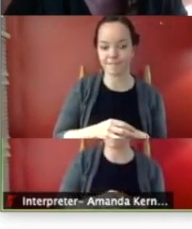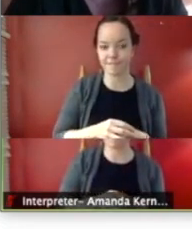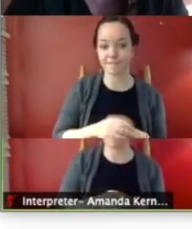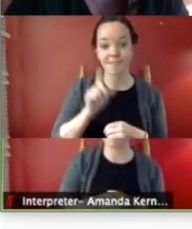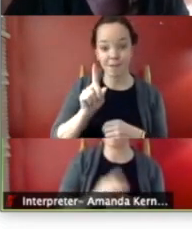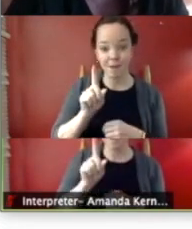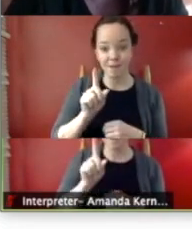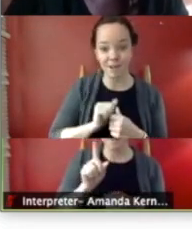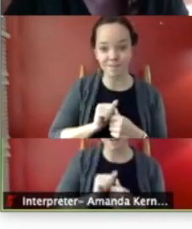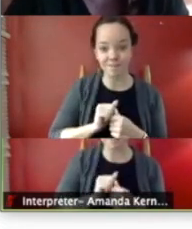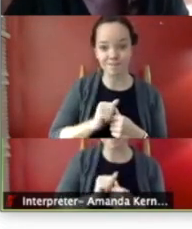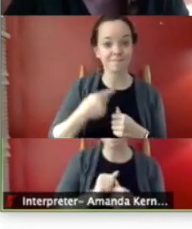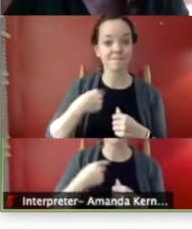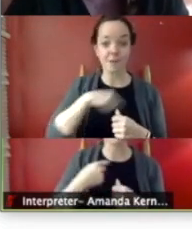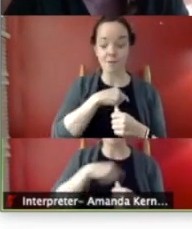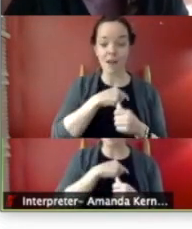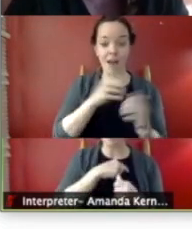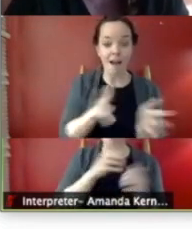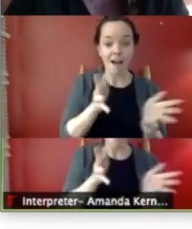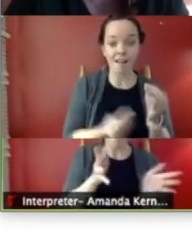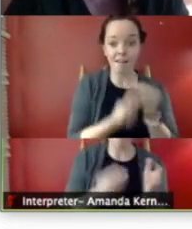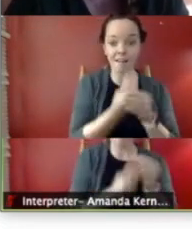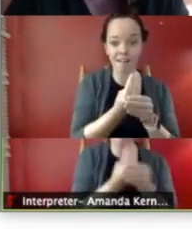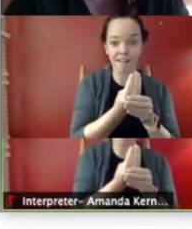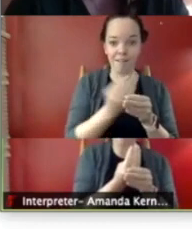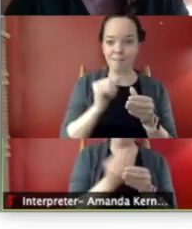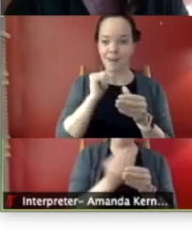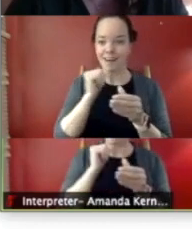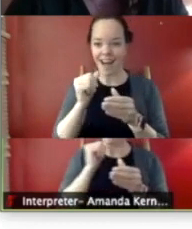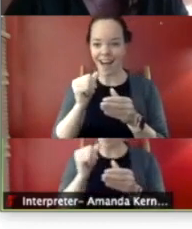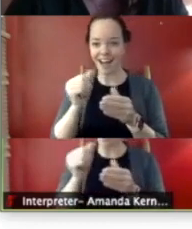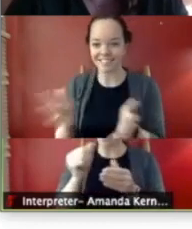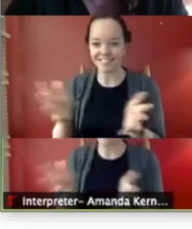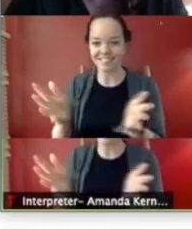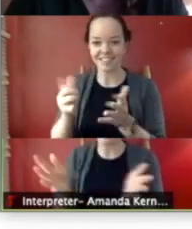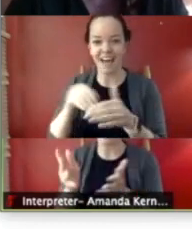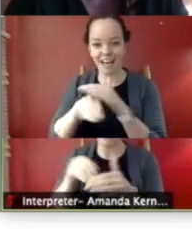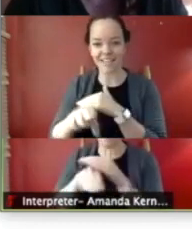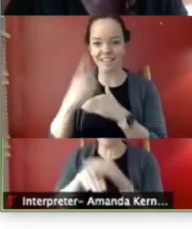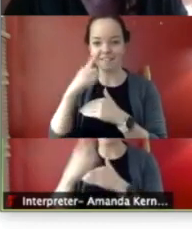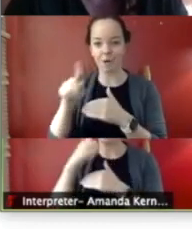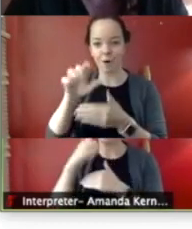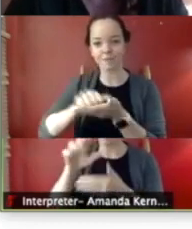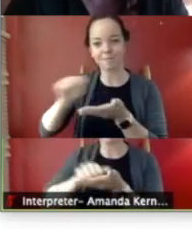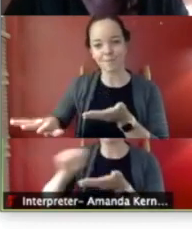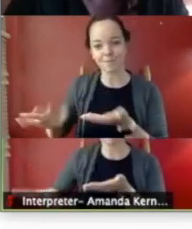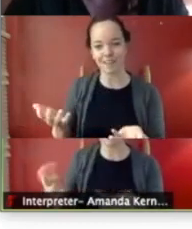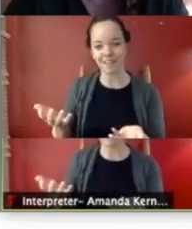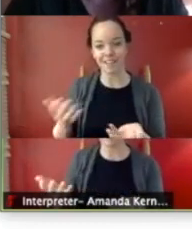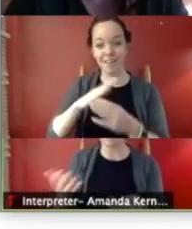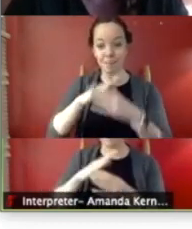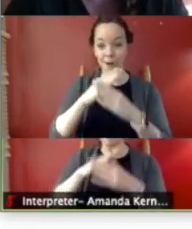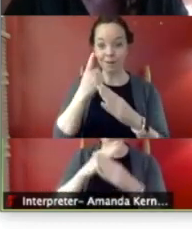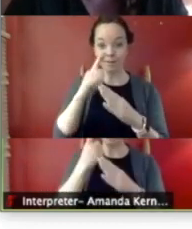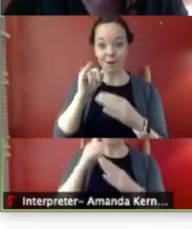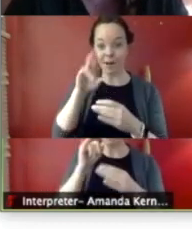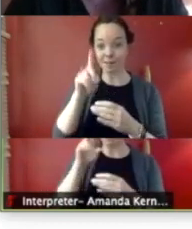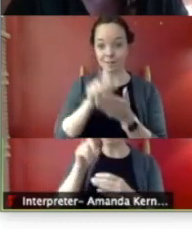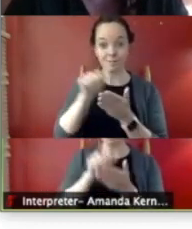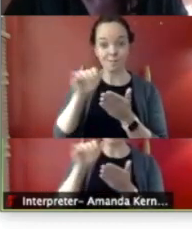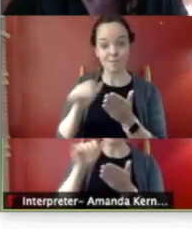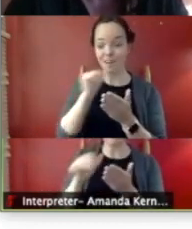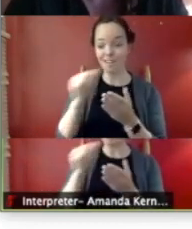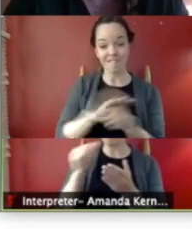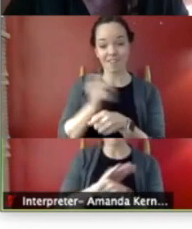However, we have been lacking in efforts to preserve access to IUD discontinuation, and the barriers to IUD removal are not yet fully